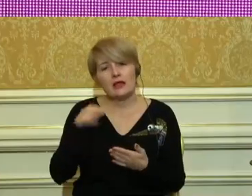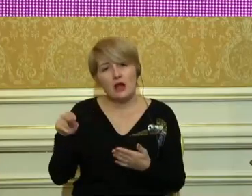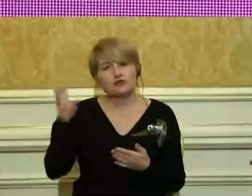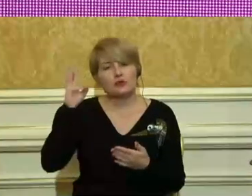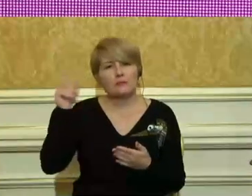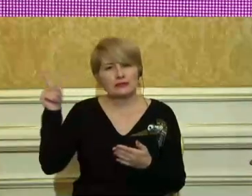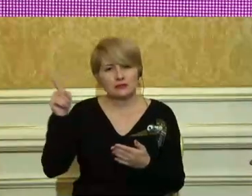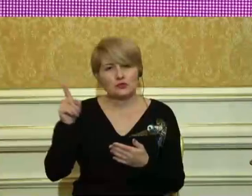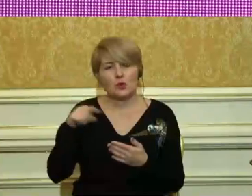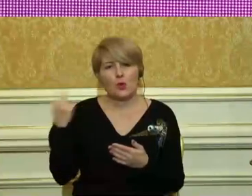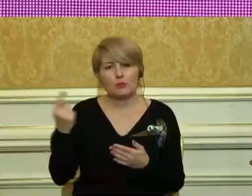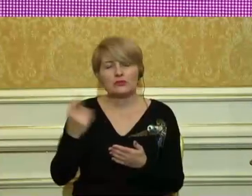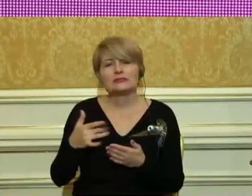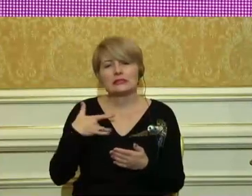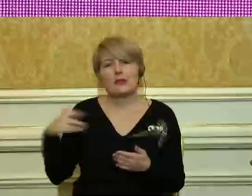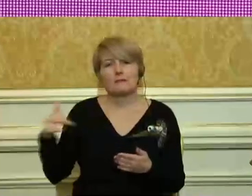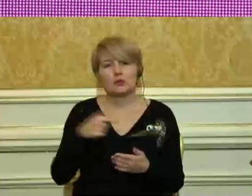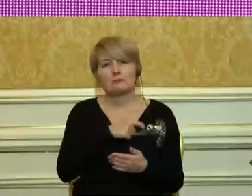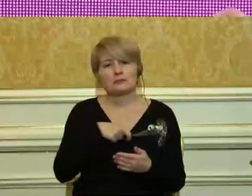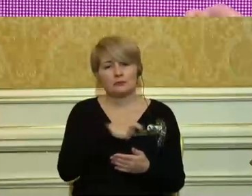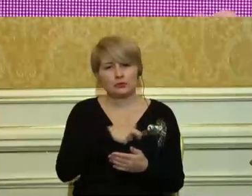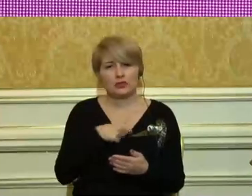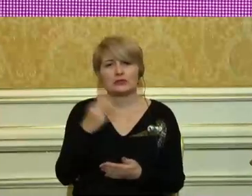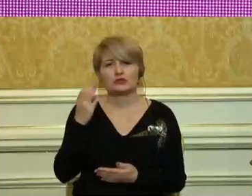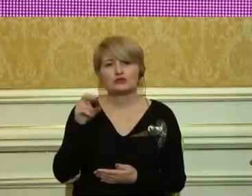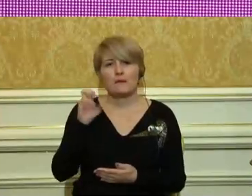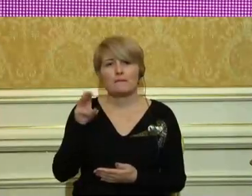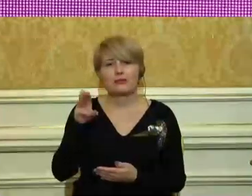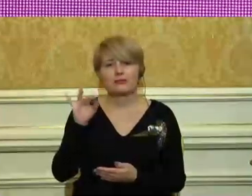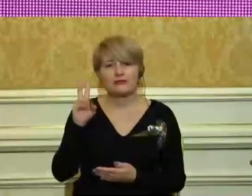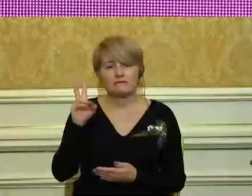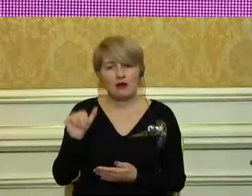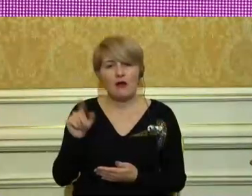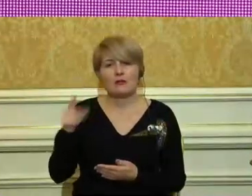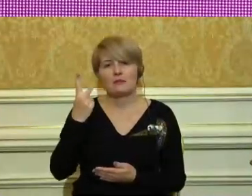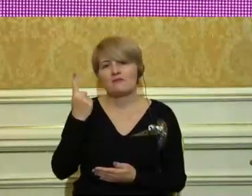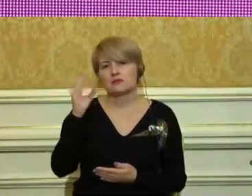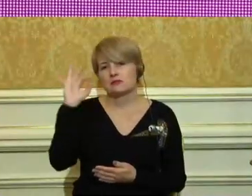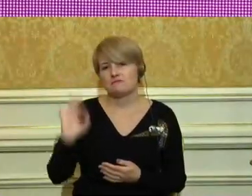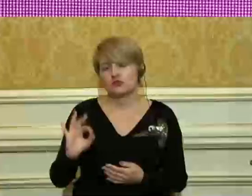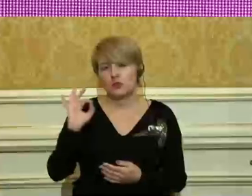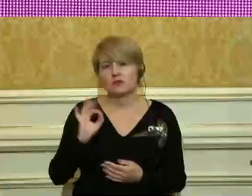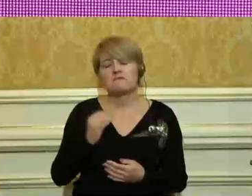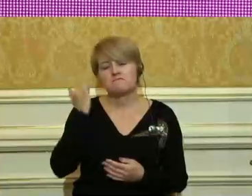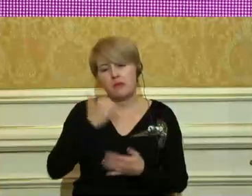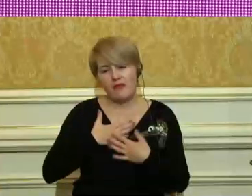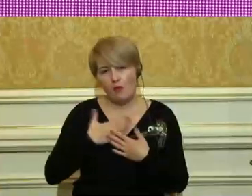14% of the involvement of women. But I do know that there are positive samples from Khmelnytsky region,